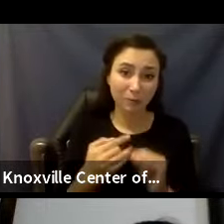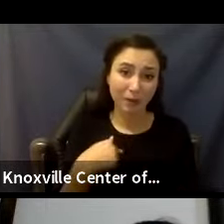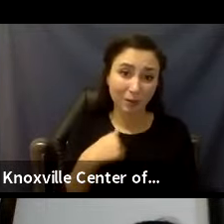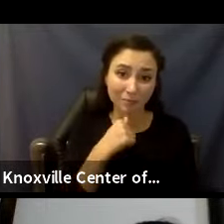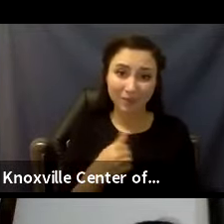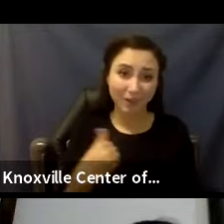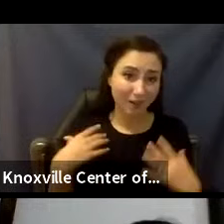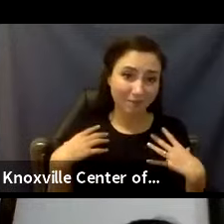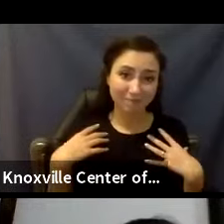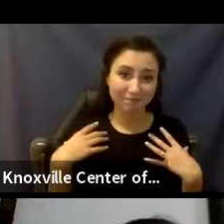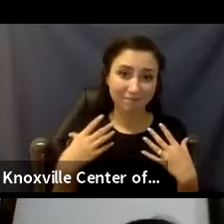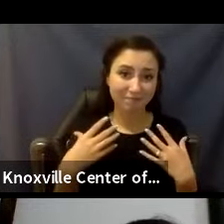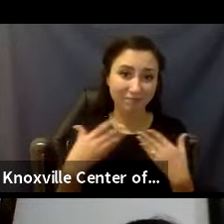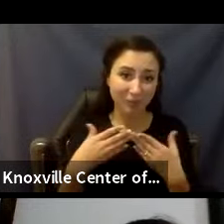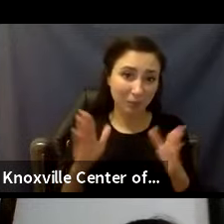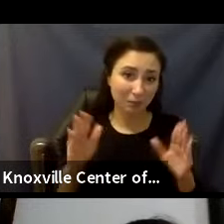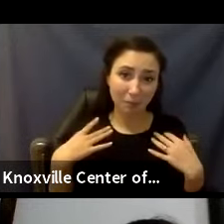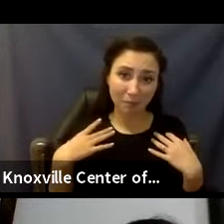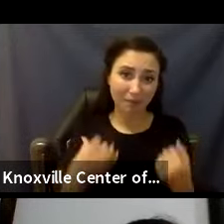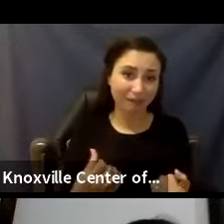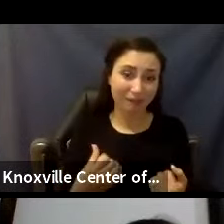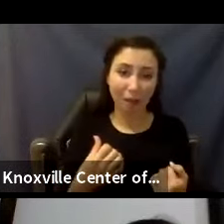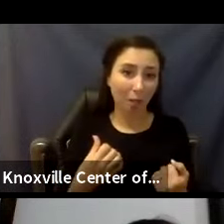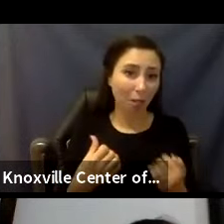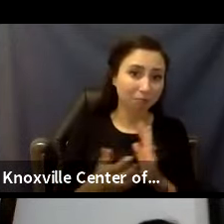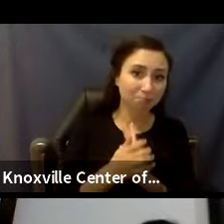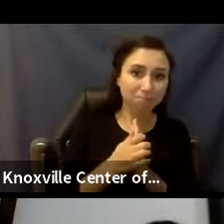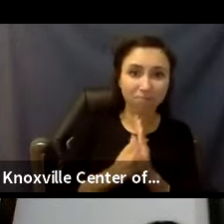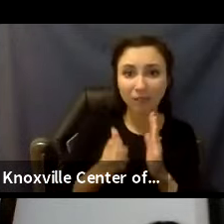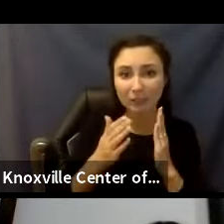but it's possible.